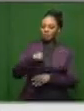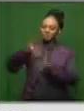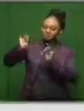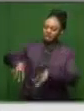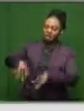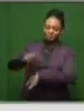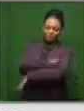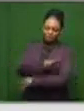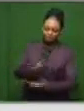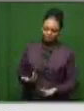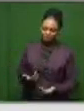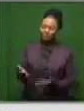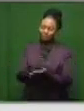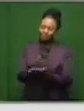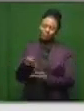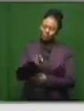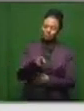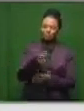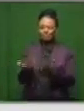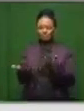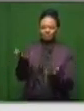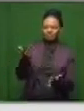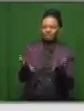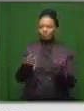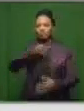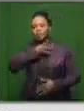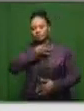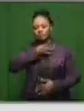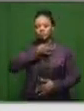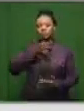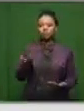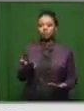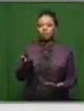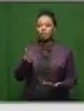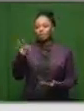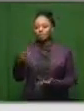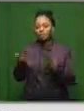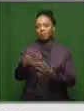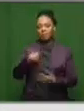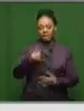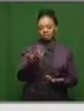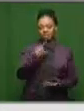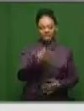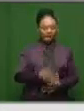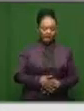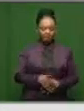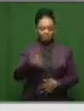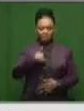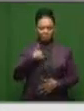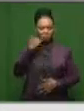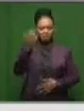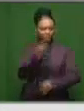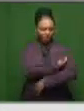So I think those are some of the the risks that not taking a vaccine bring with it and clearly